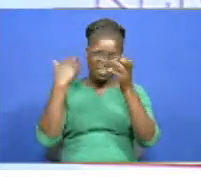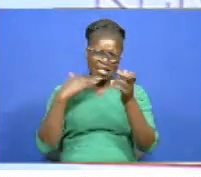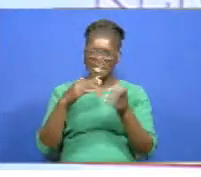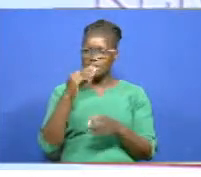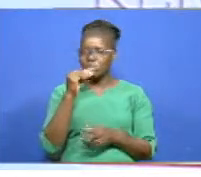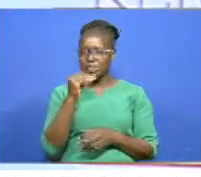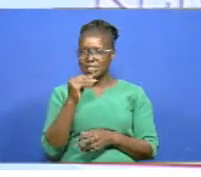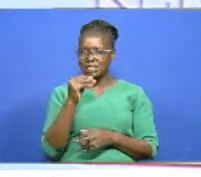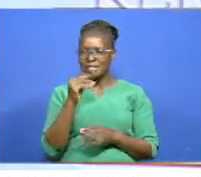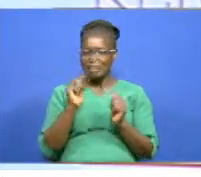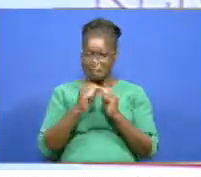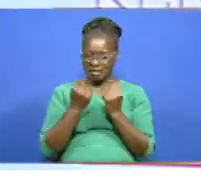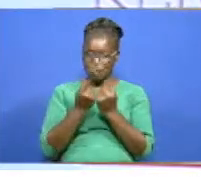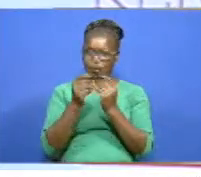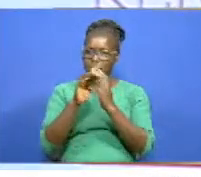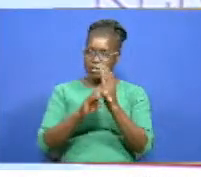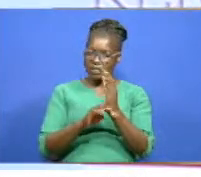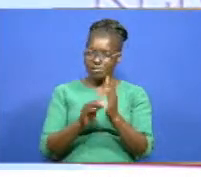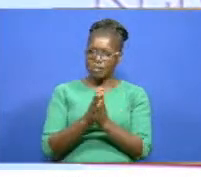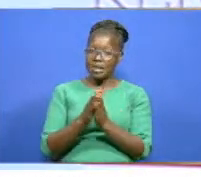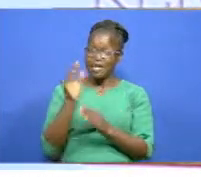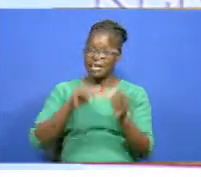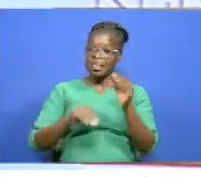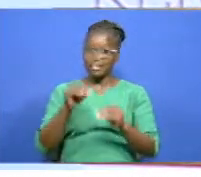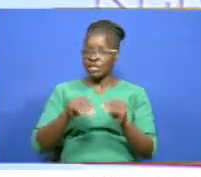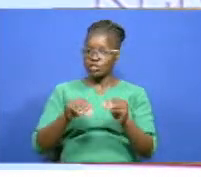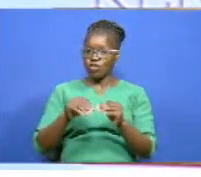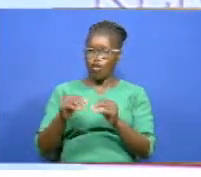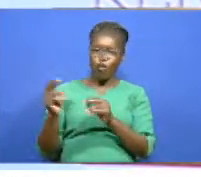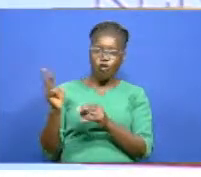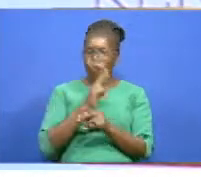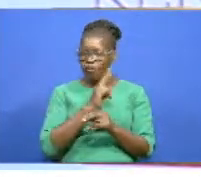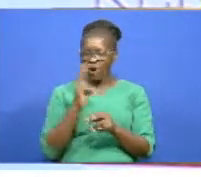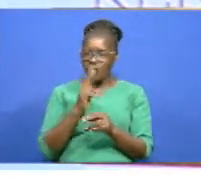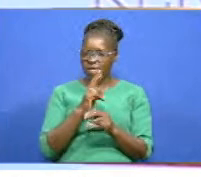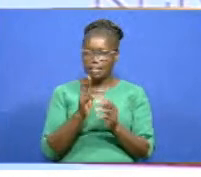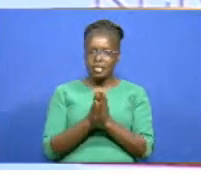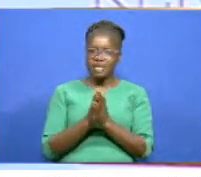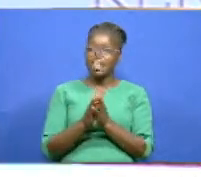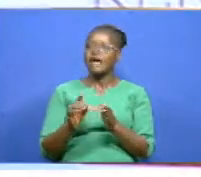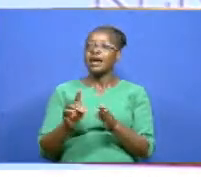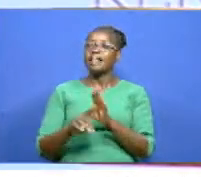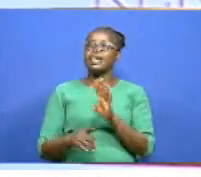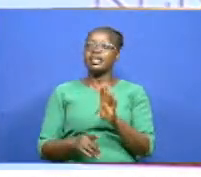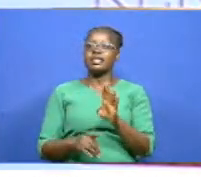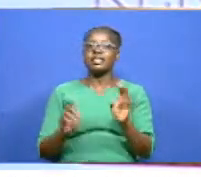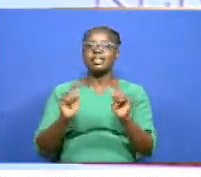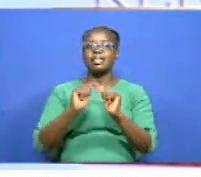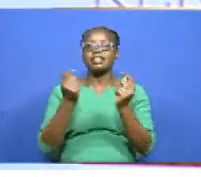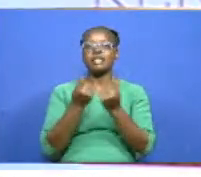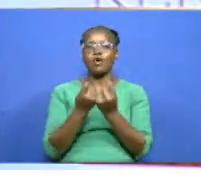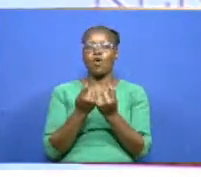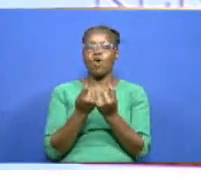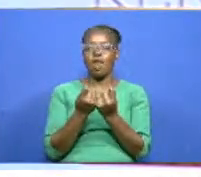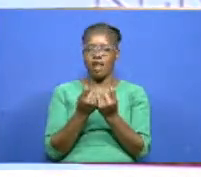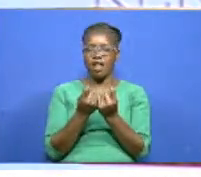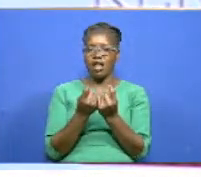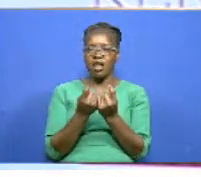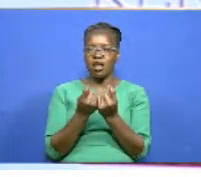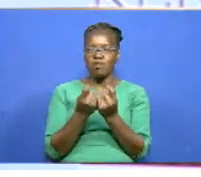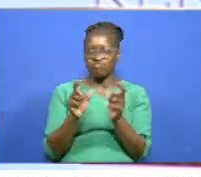tribalism, electoral violence, ethnic contempt, we must